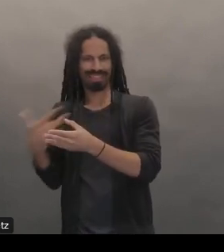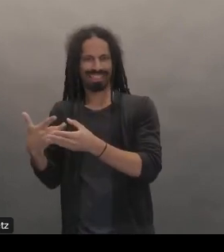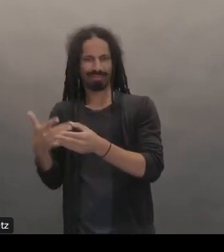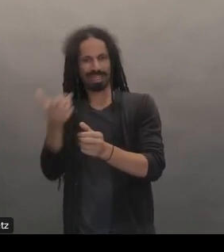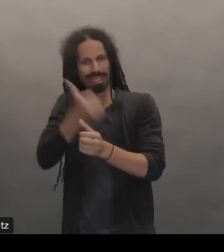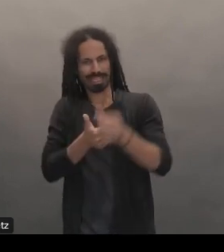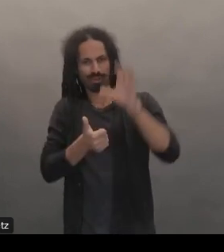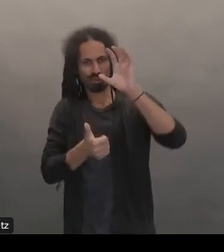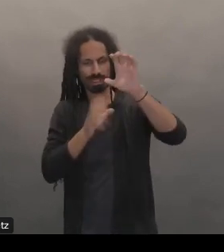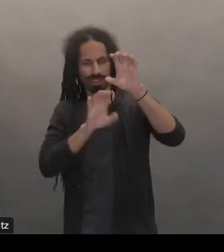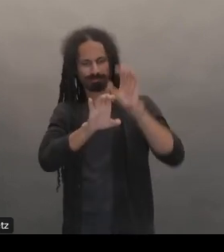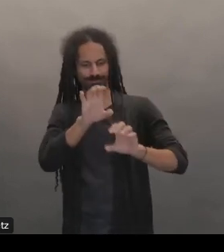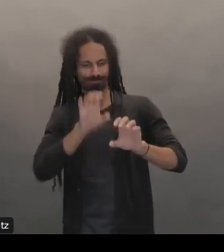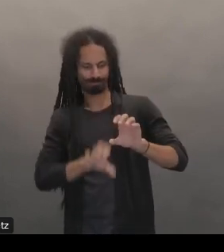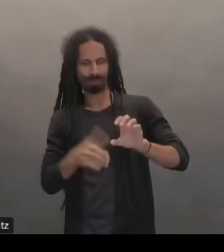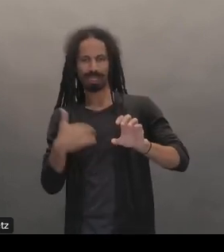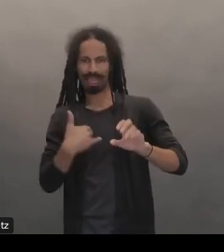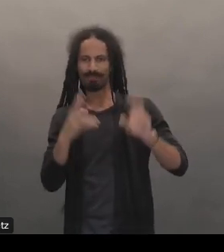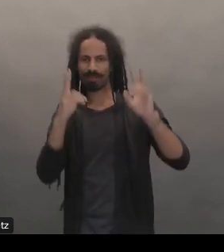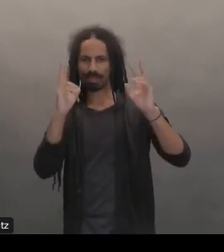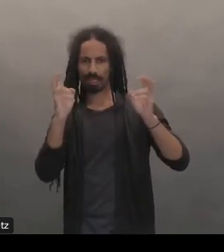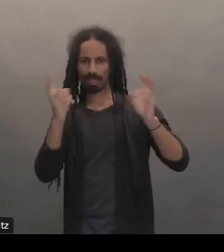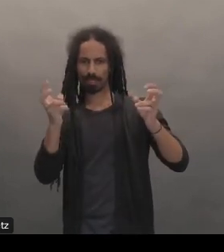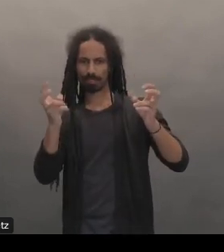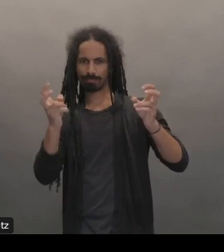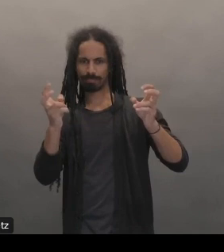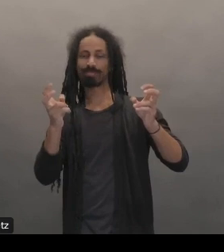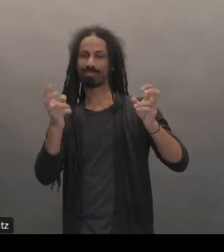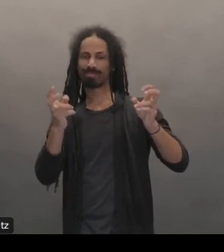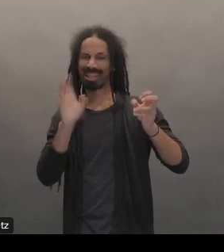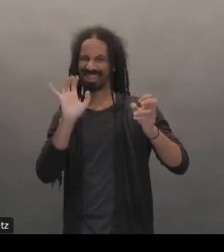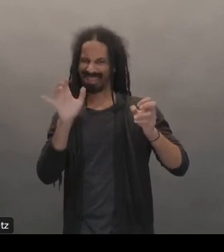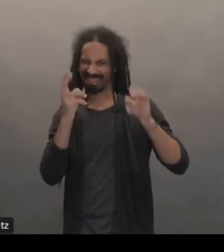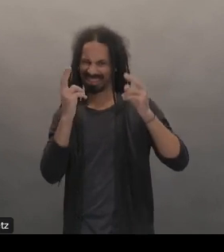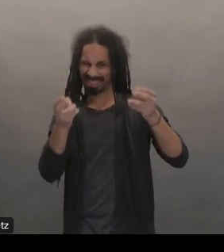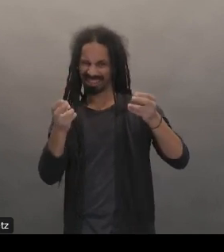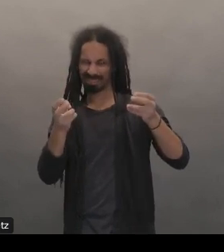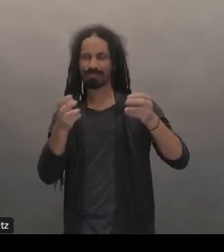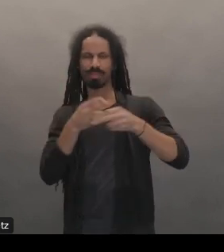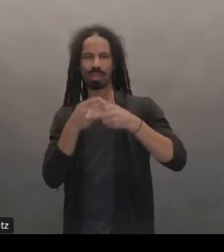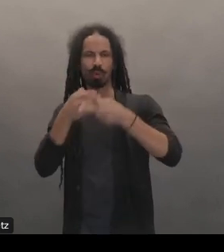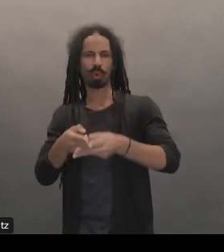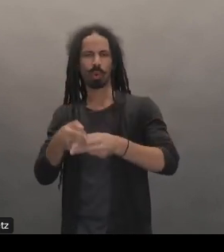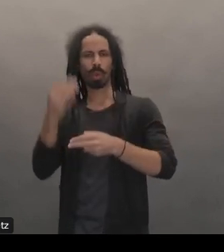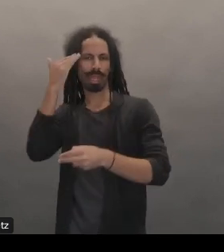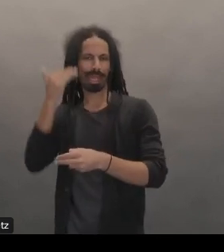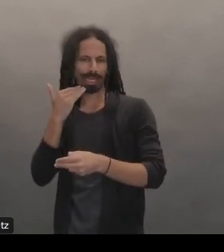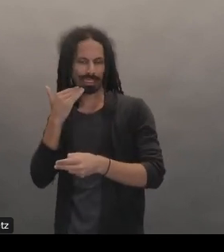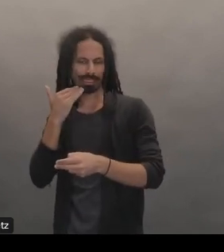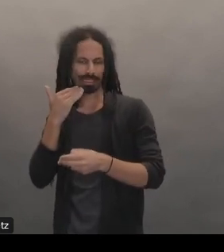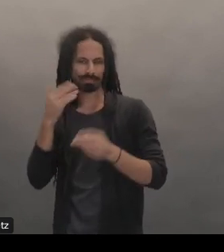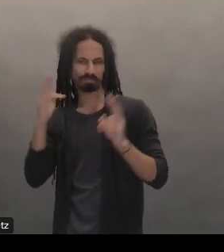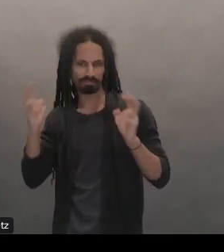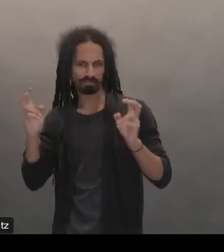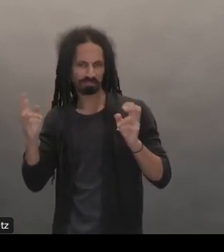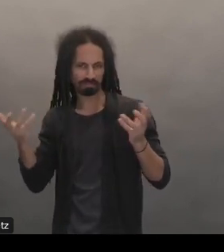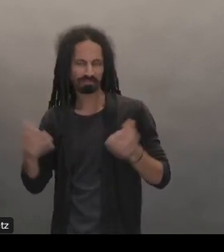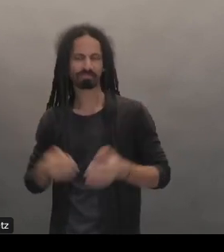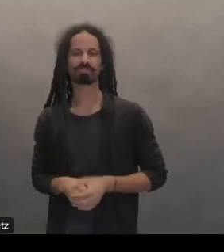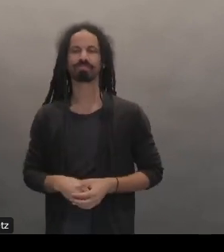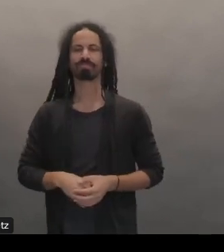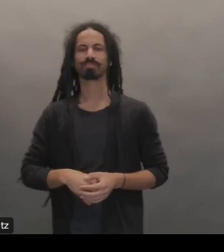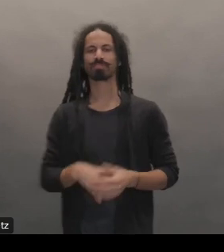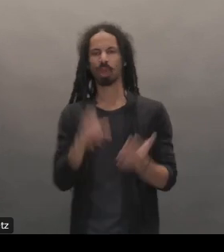by a title. So we could call those headings. You might also think in textbooks, headings, sections